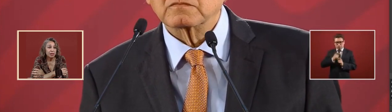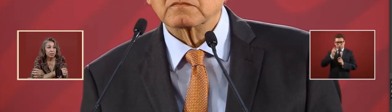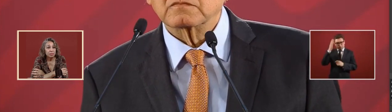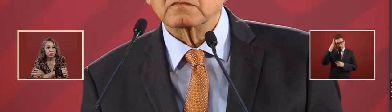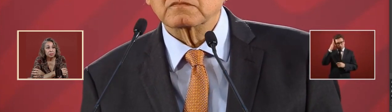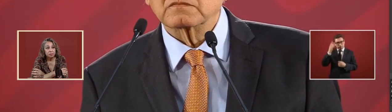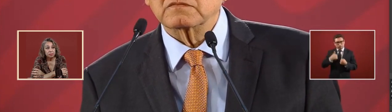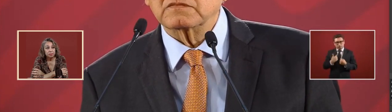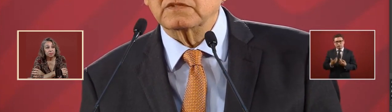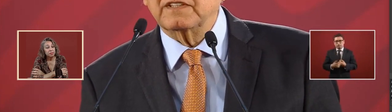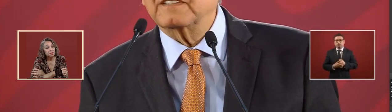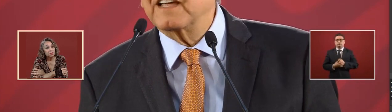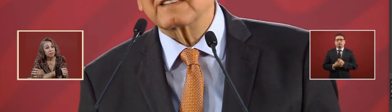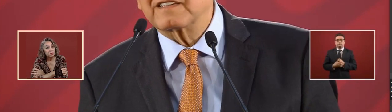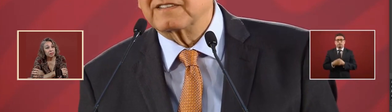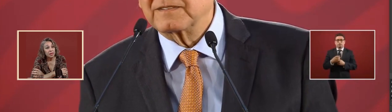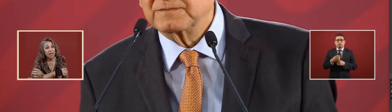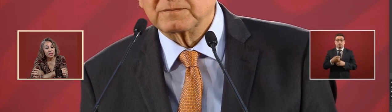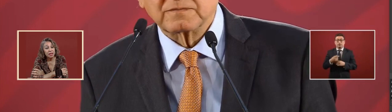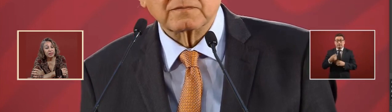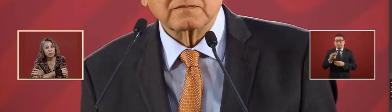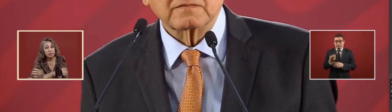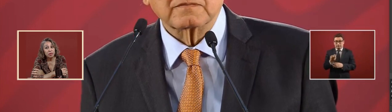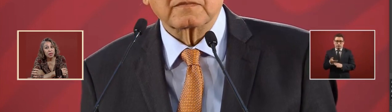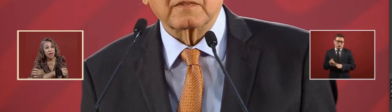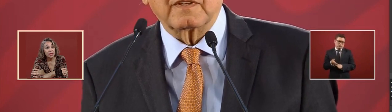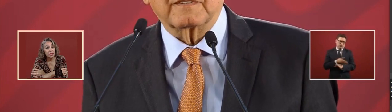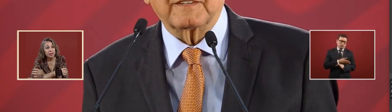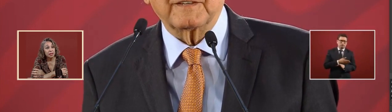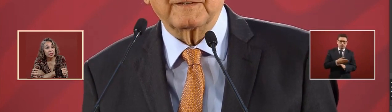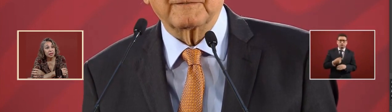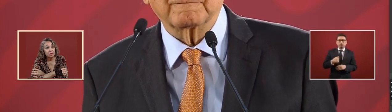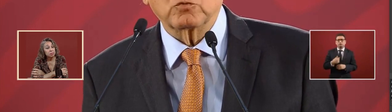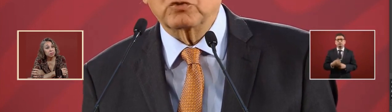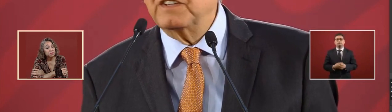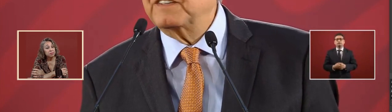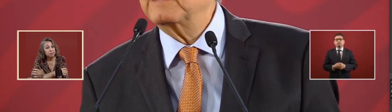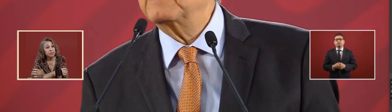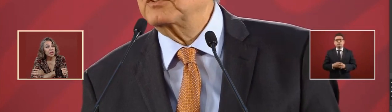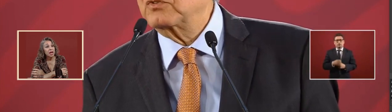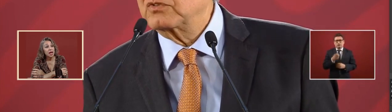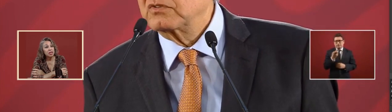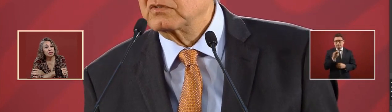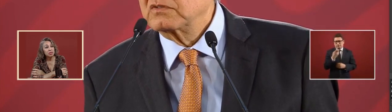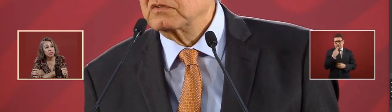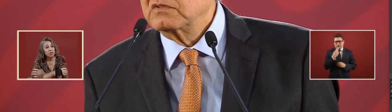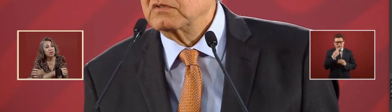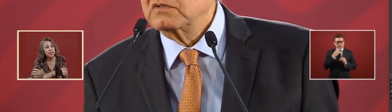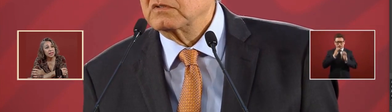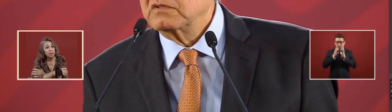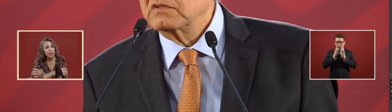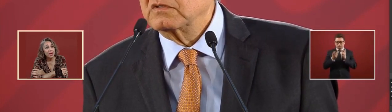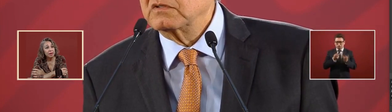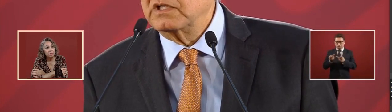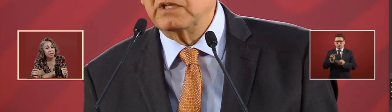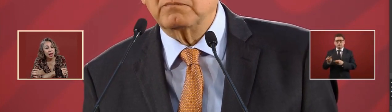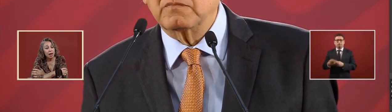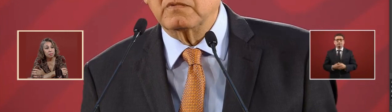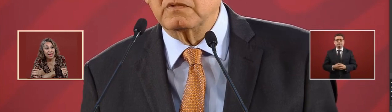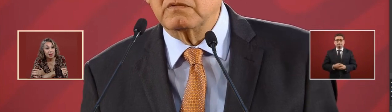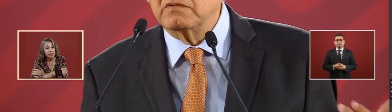Morena y desde antes, and even before that, utilicé ese método. I utilized that